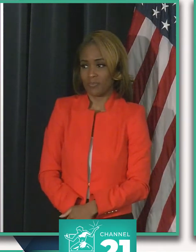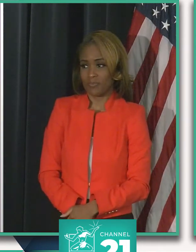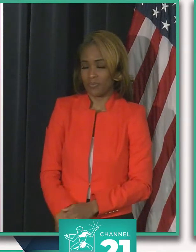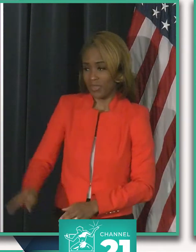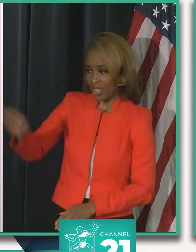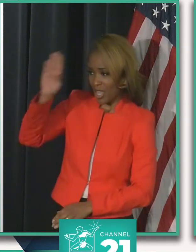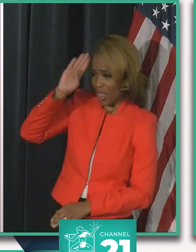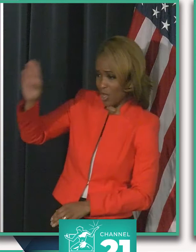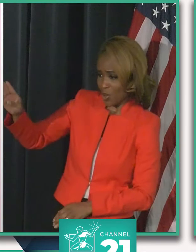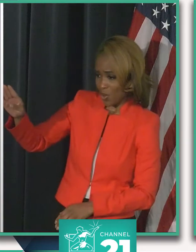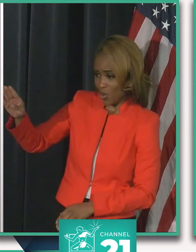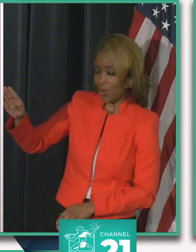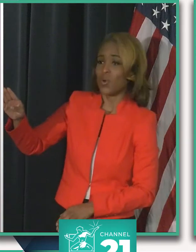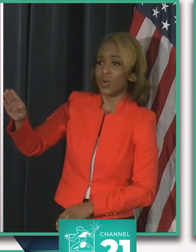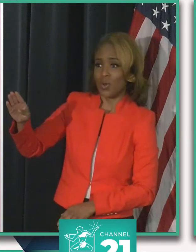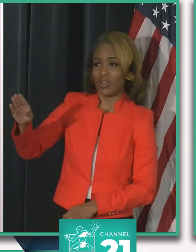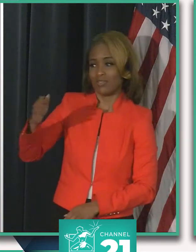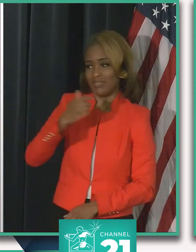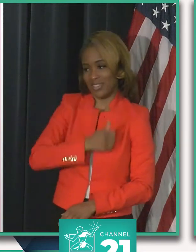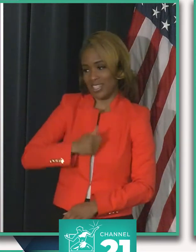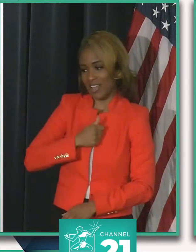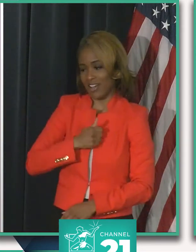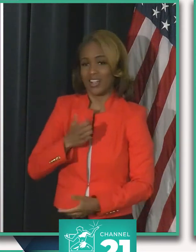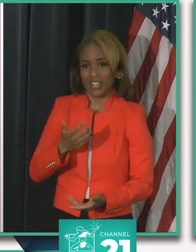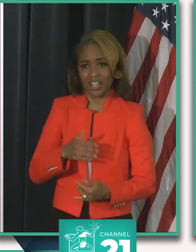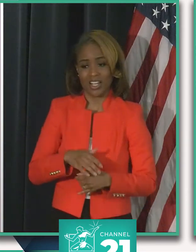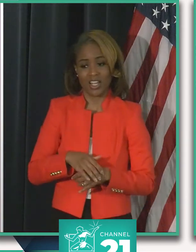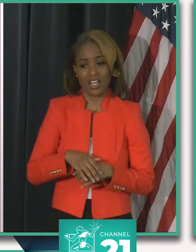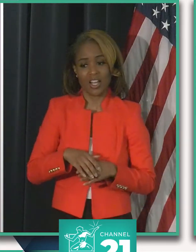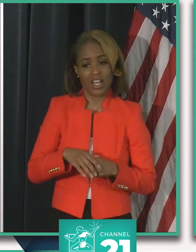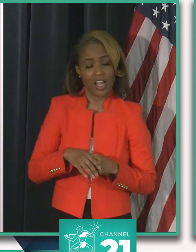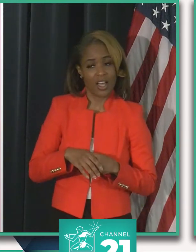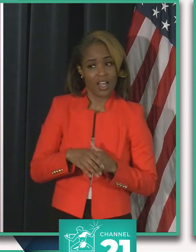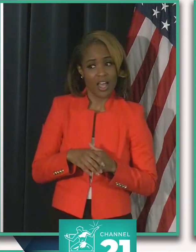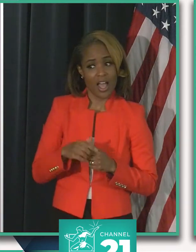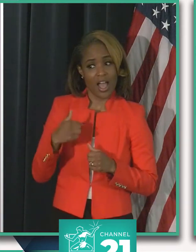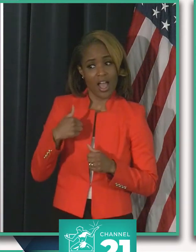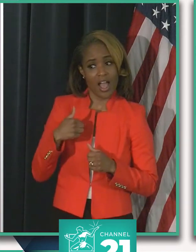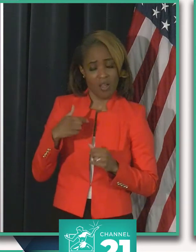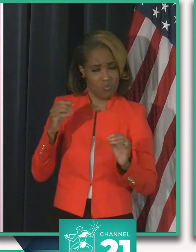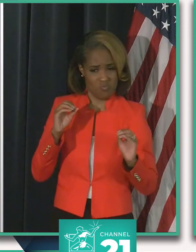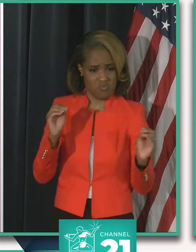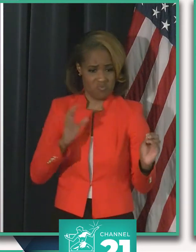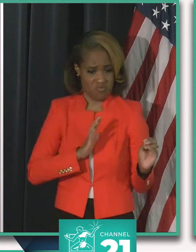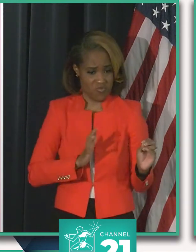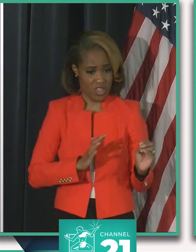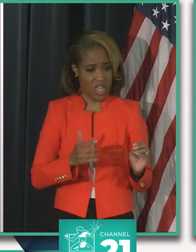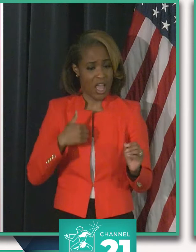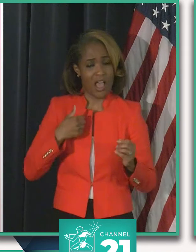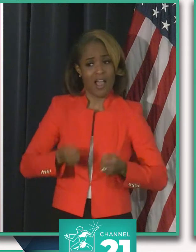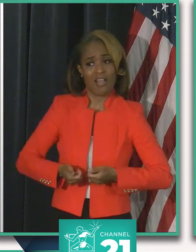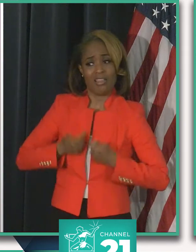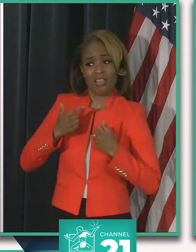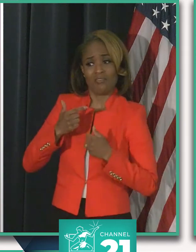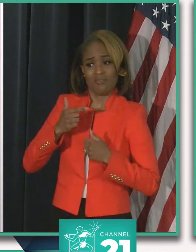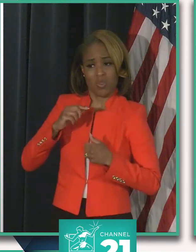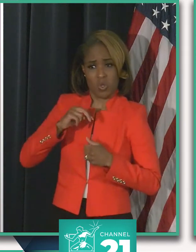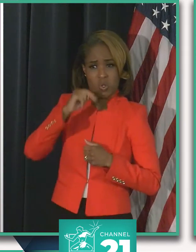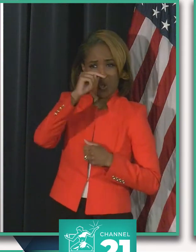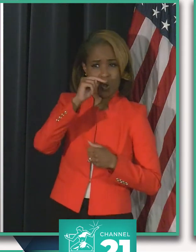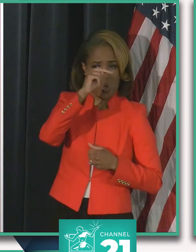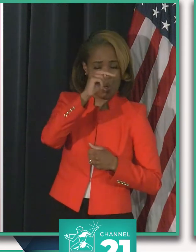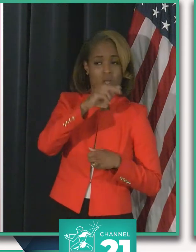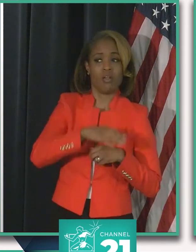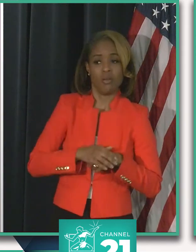Hi. Hello. Good evening. My name Sorry is about Abbas that. Al-Haj. No problem. I live in the North End, and